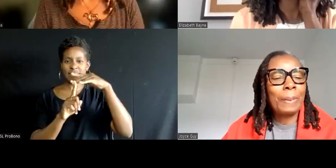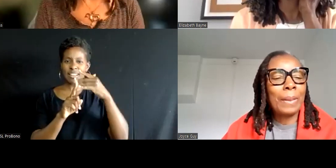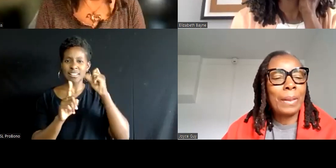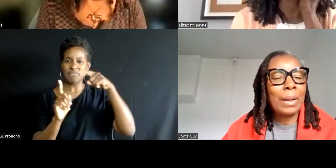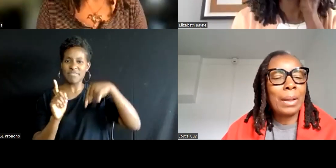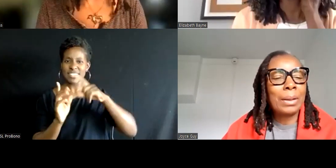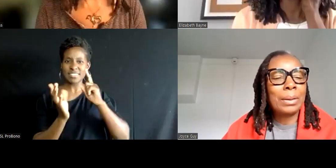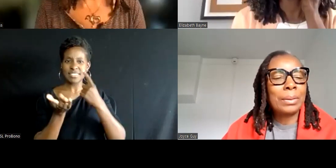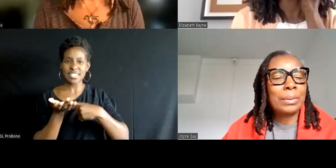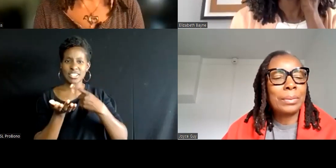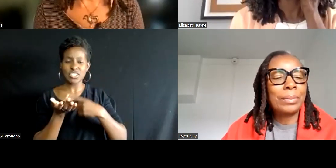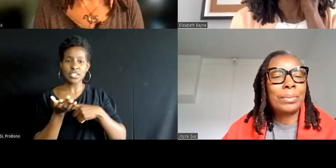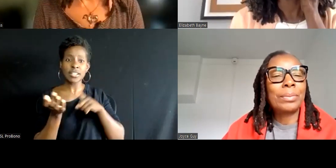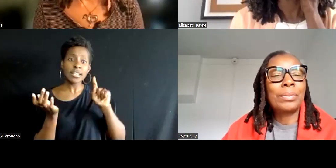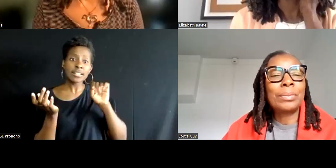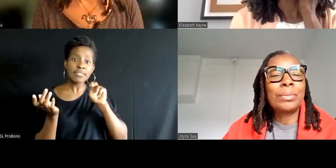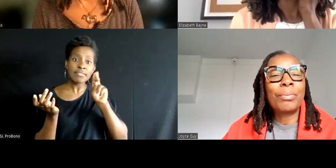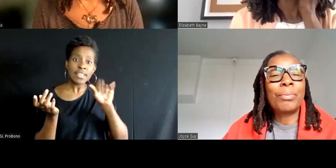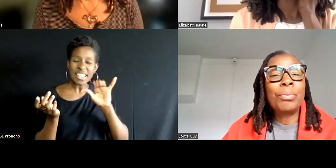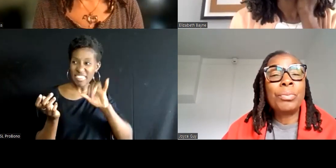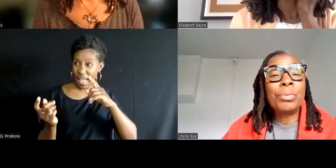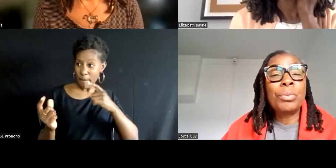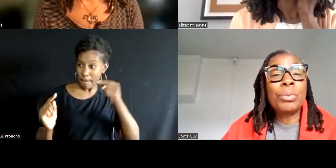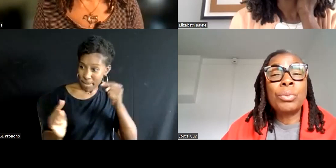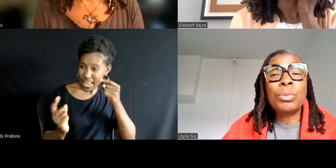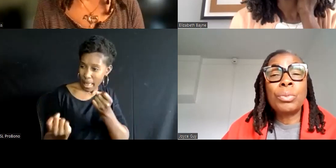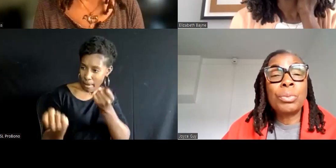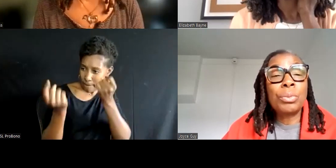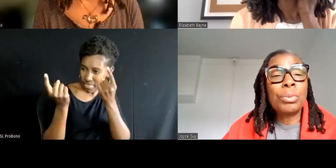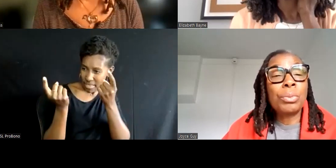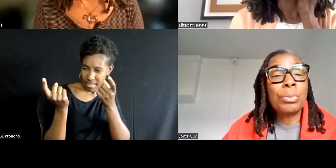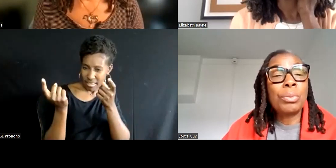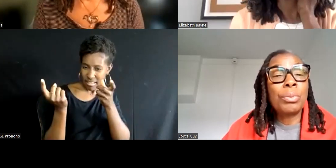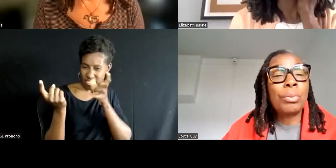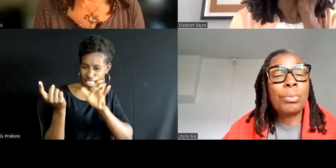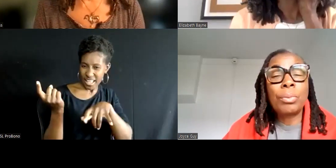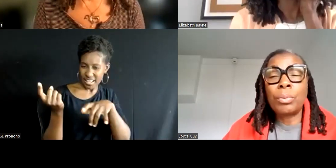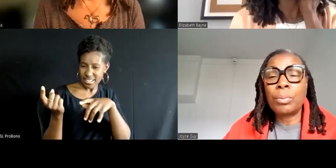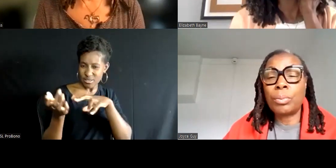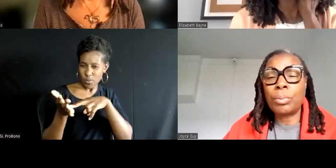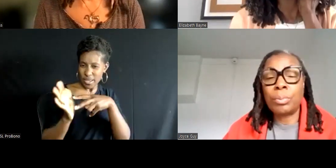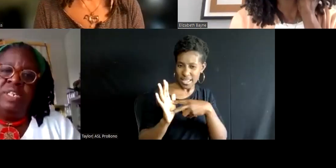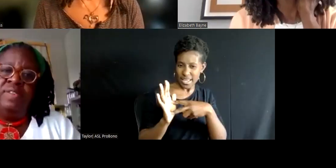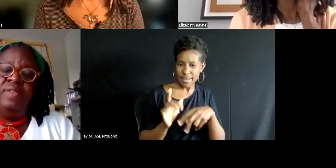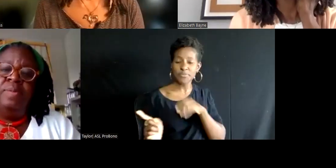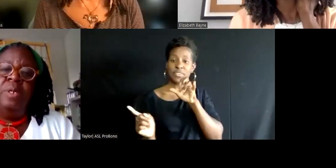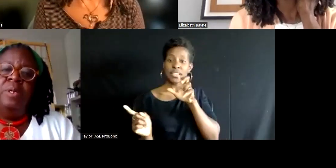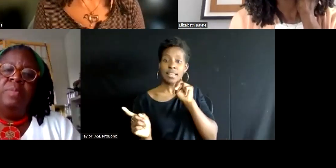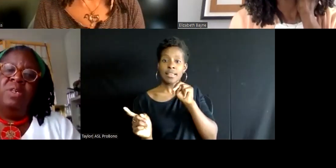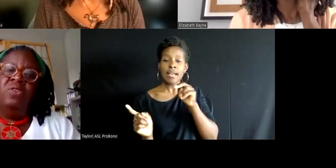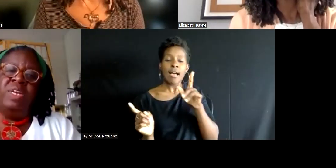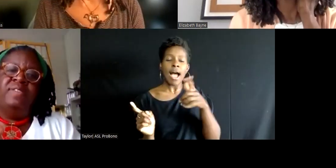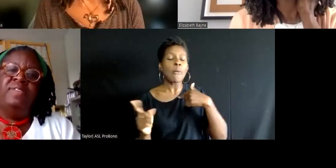Is that pain? Is that empathy? Pain empathy? Is that a term for that? So I want to go back to this issue of